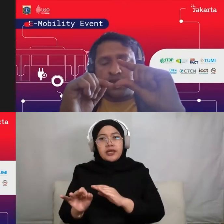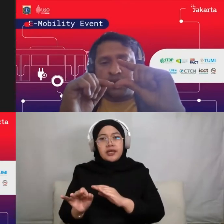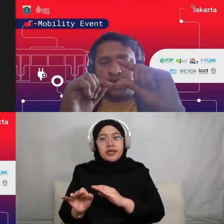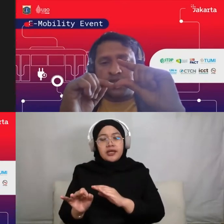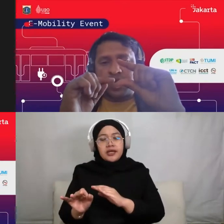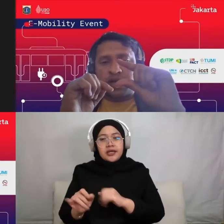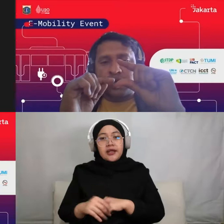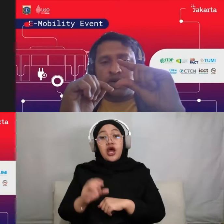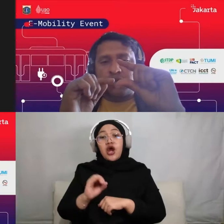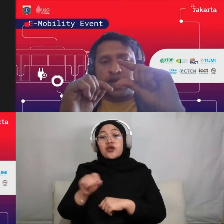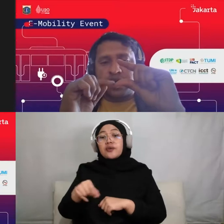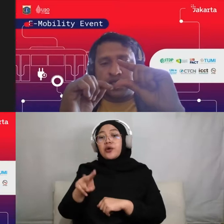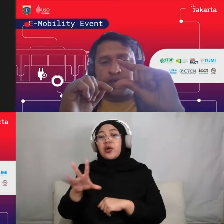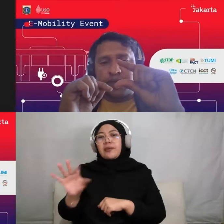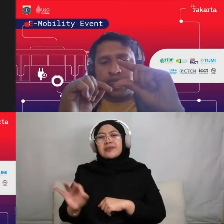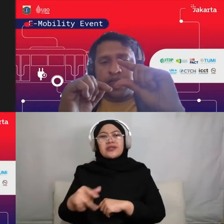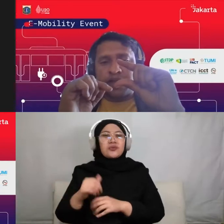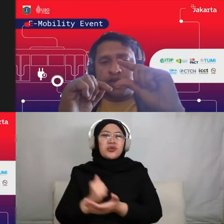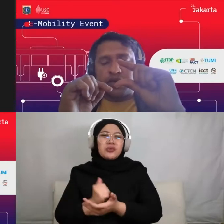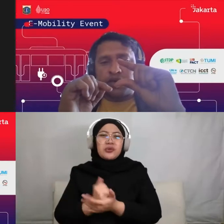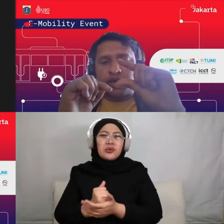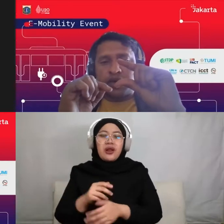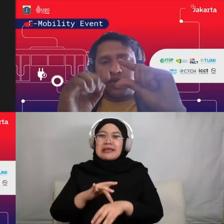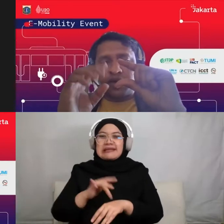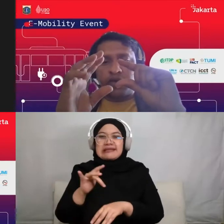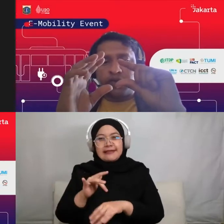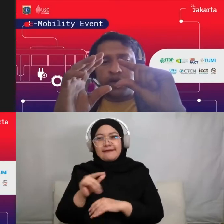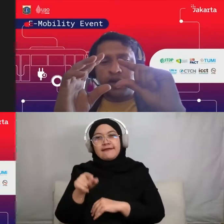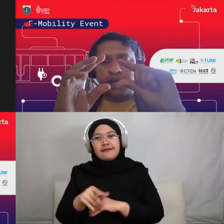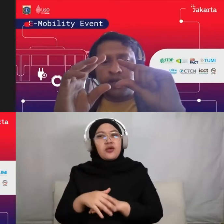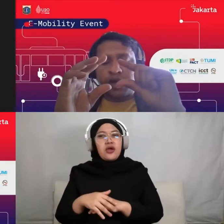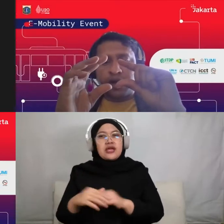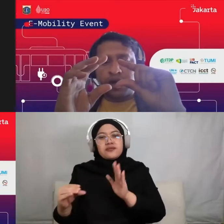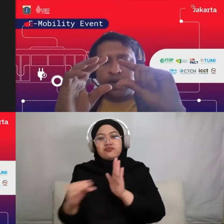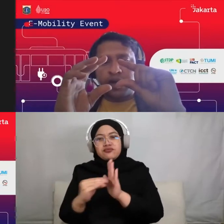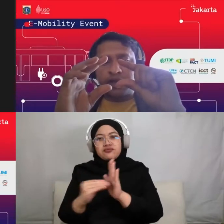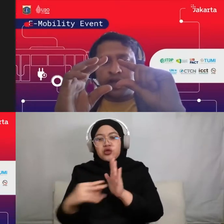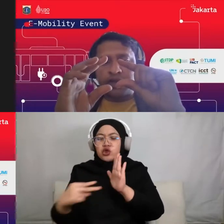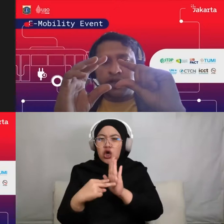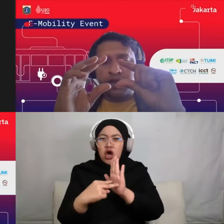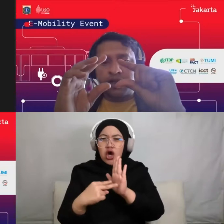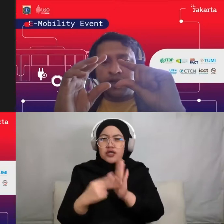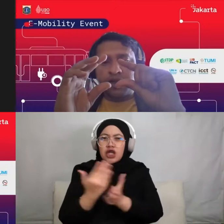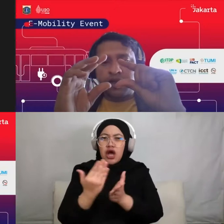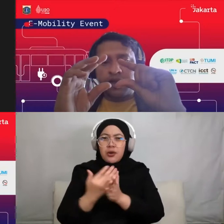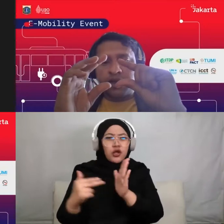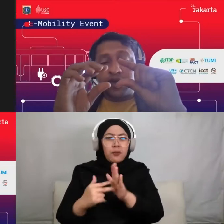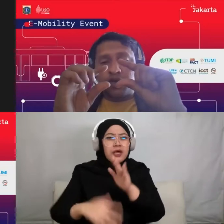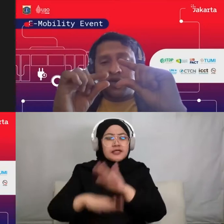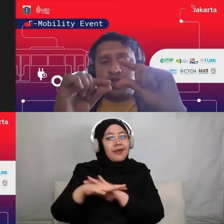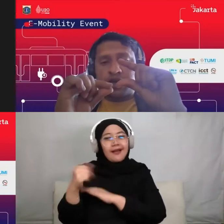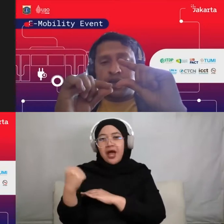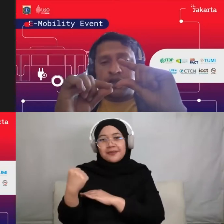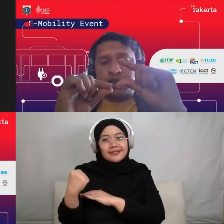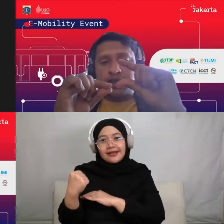sensitive, which means which cannot hold more energy. So if I go for a longer battery size, if I go